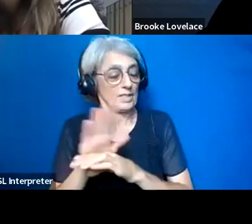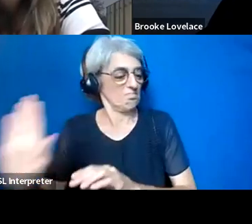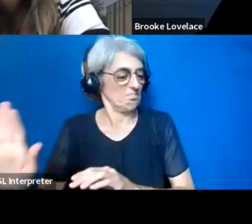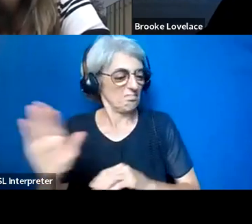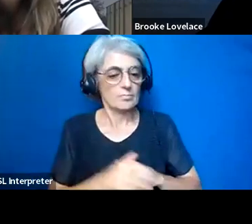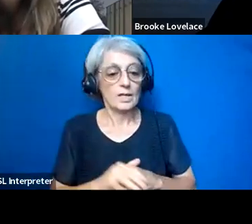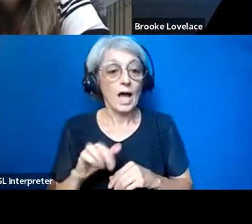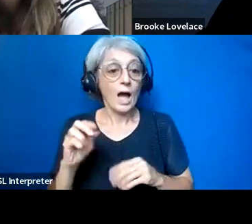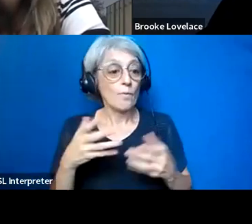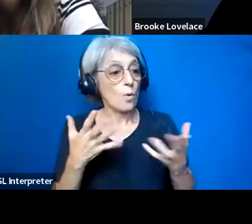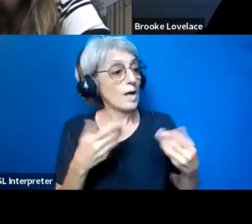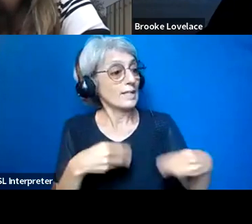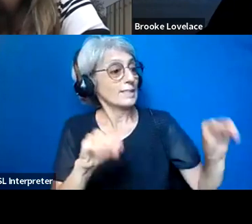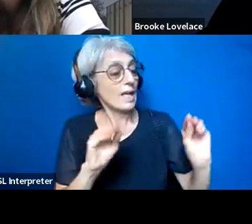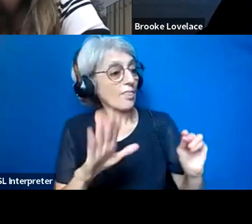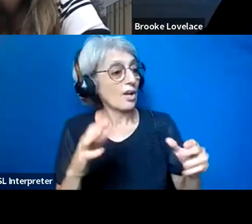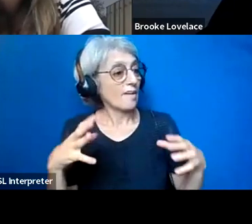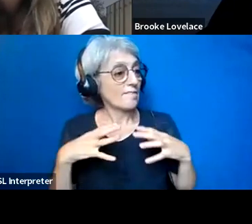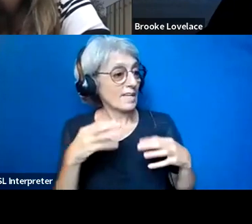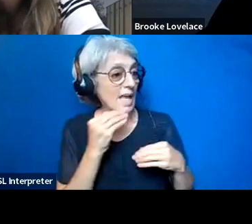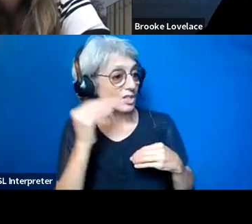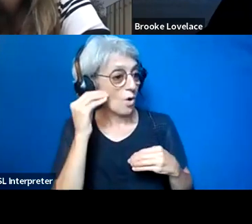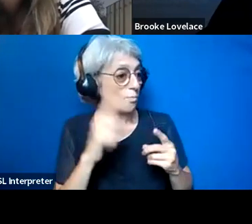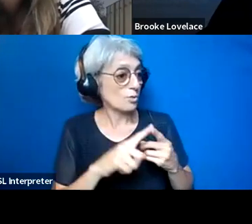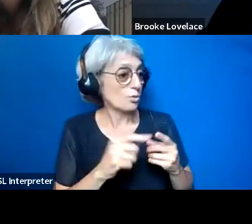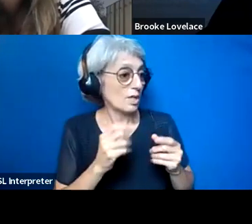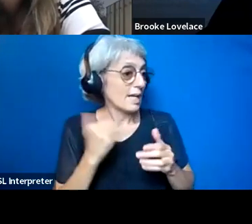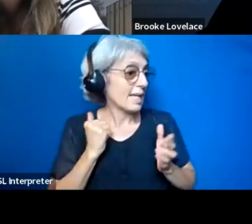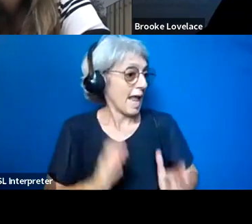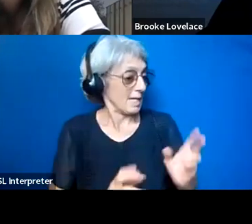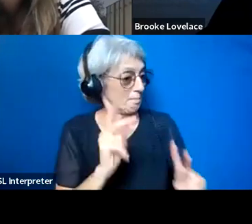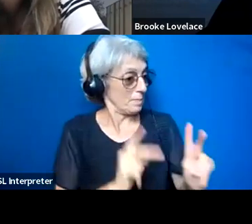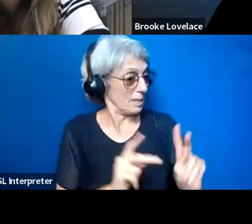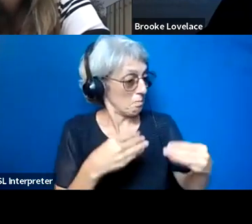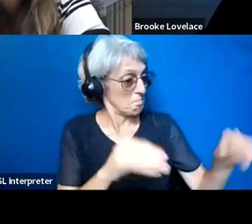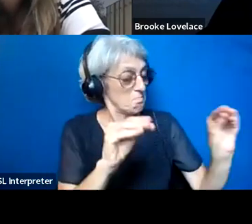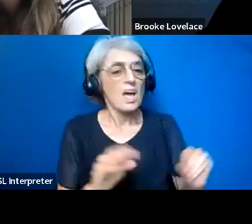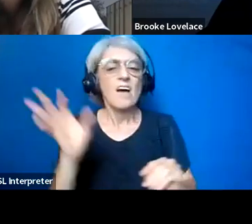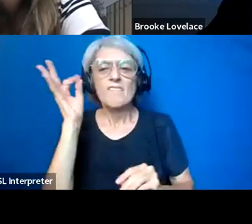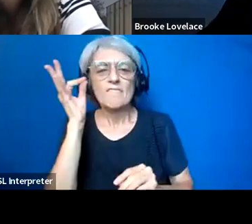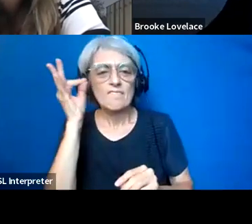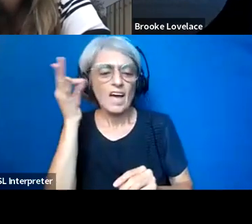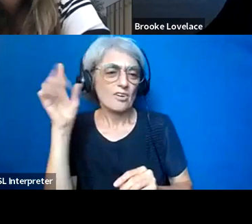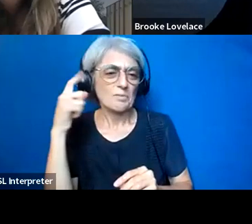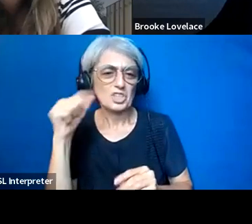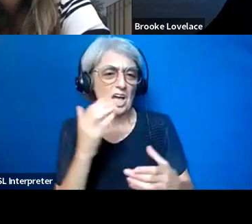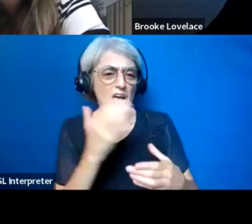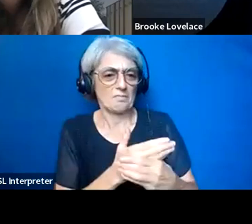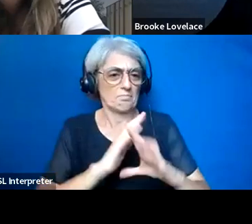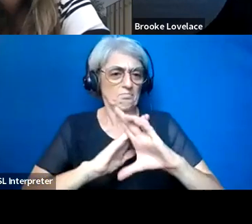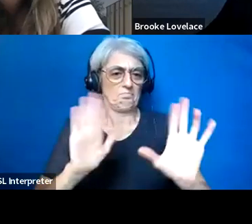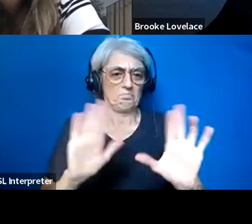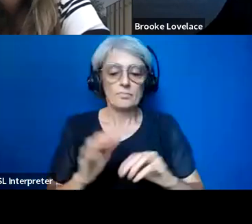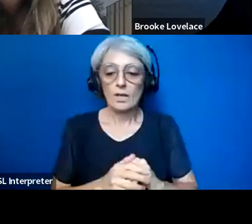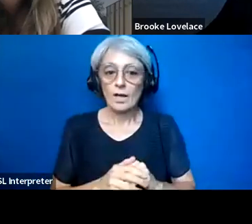vacation home to someone from Canada, she doesn't think the federal government should interfere with that. However, when it comes to, we've seen examples